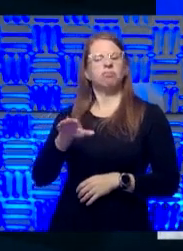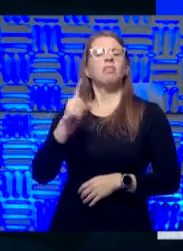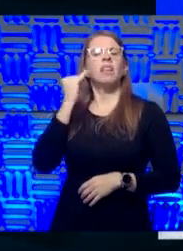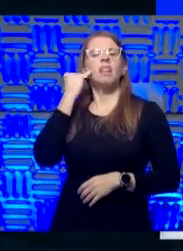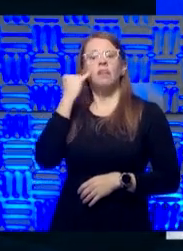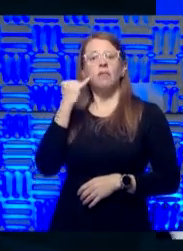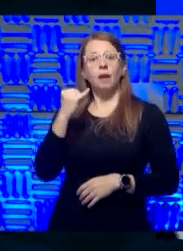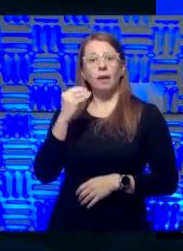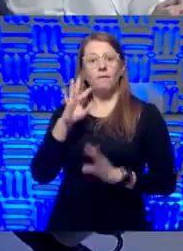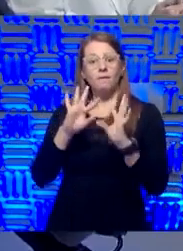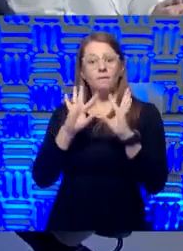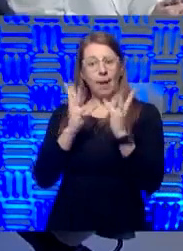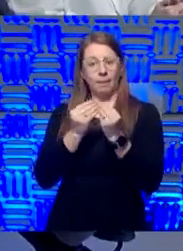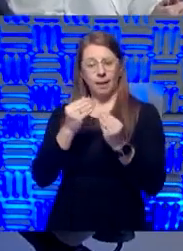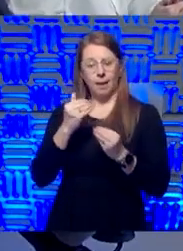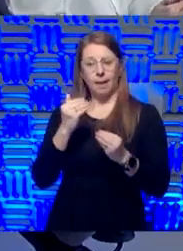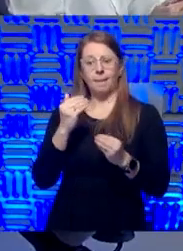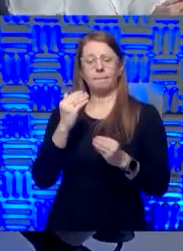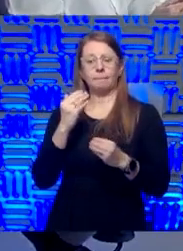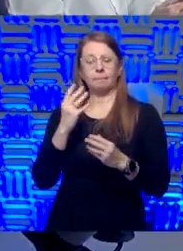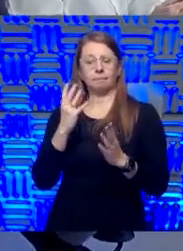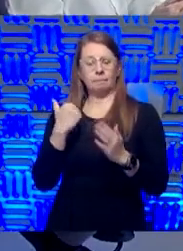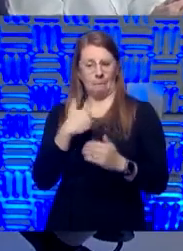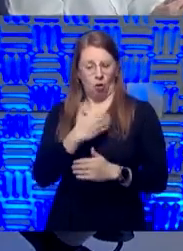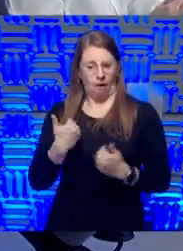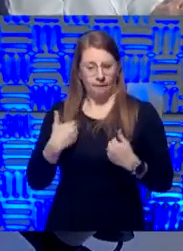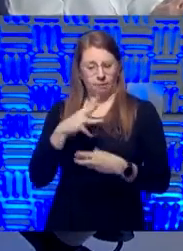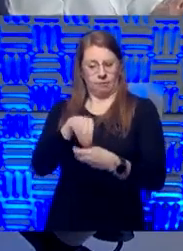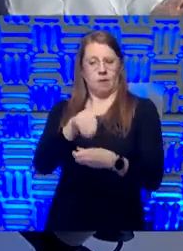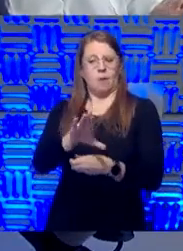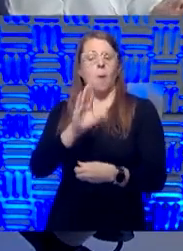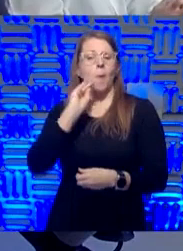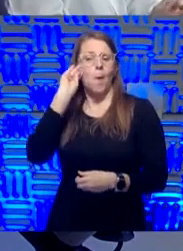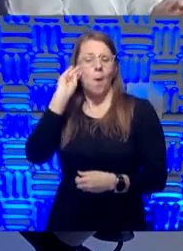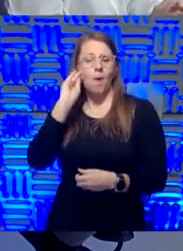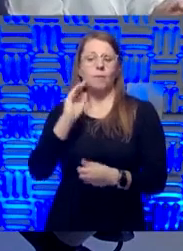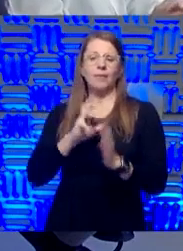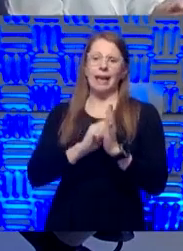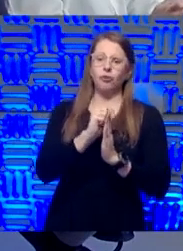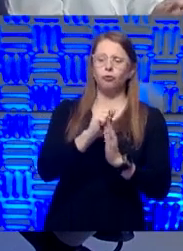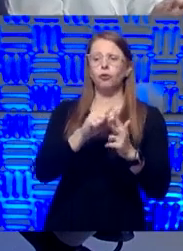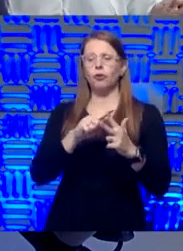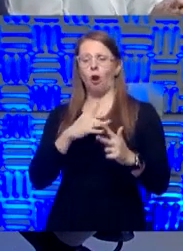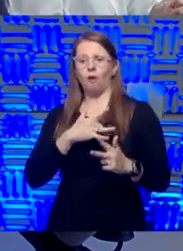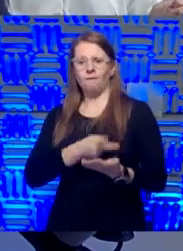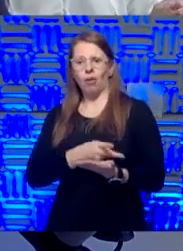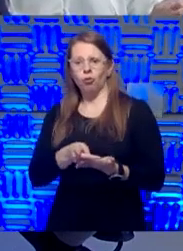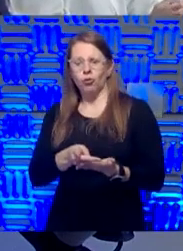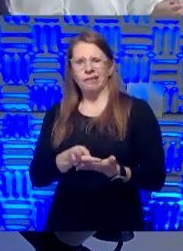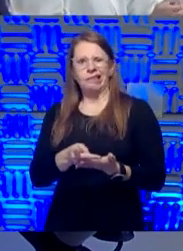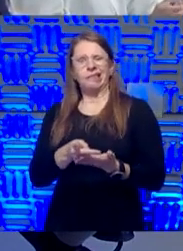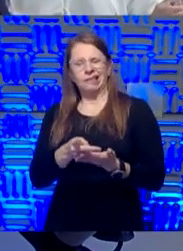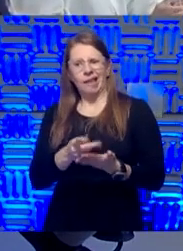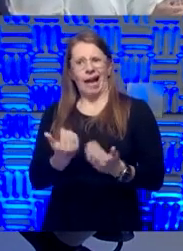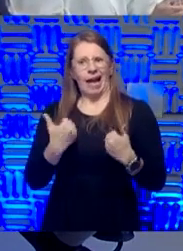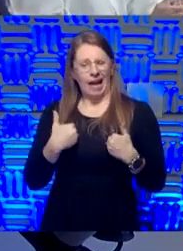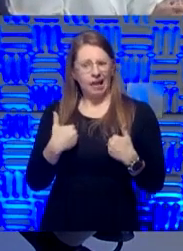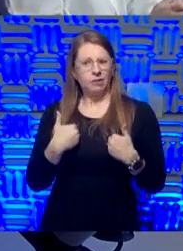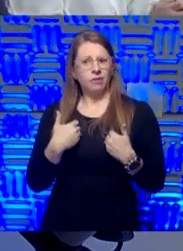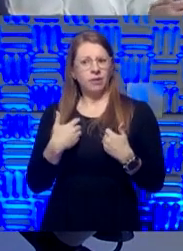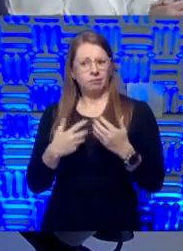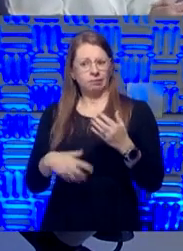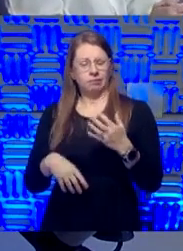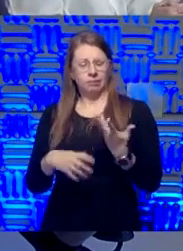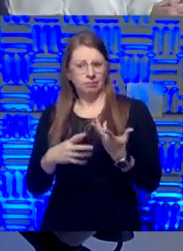home who is more chronically ill and has underlying disease, cancer, heart failure, whatever, Is there specific guidance we give to